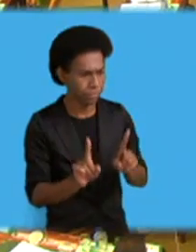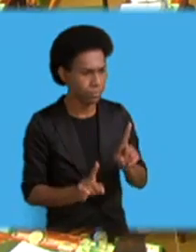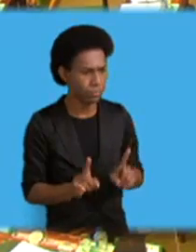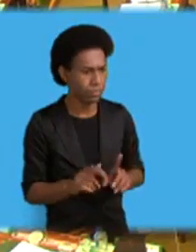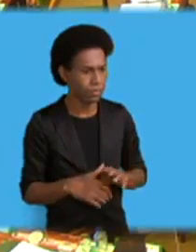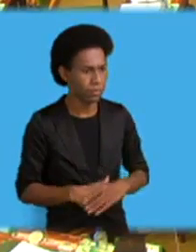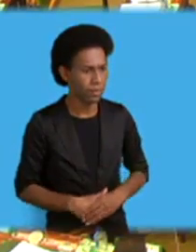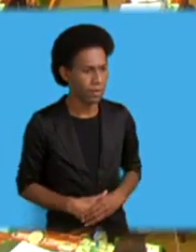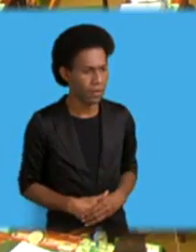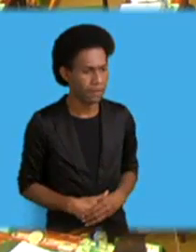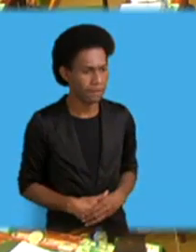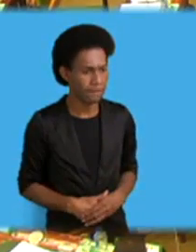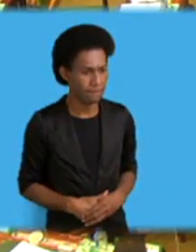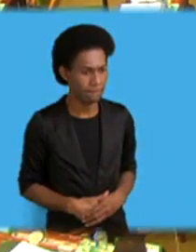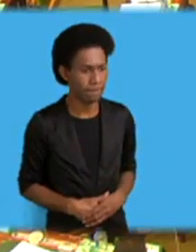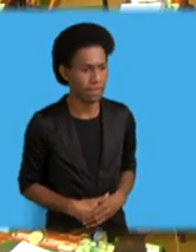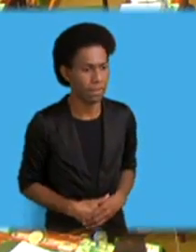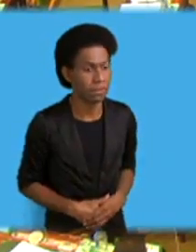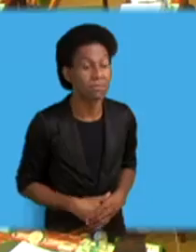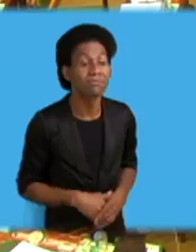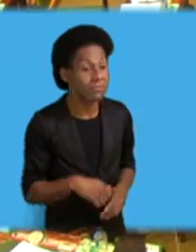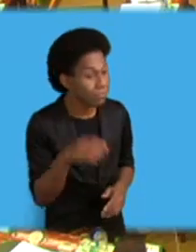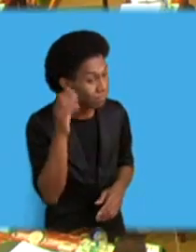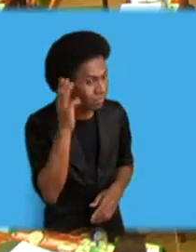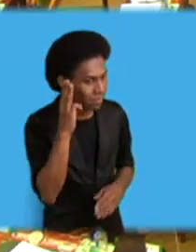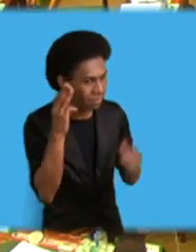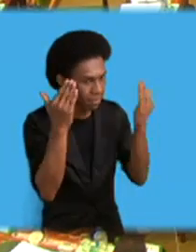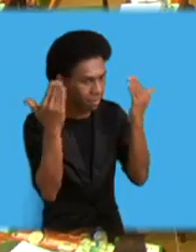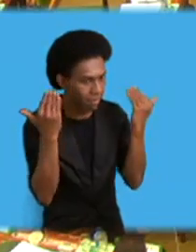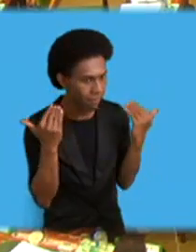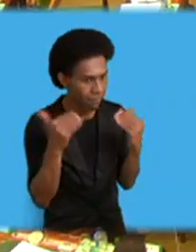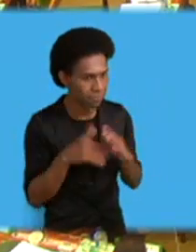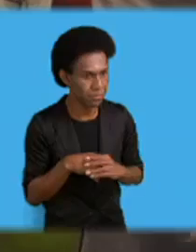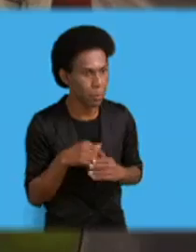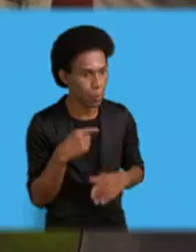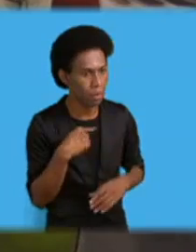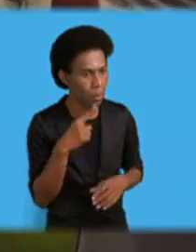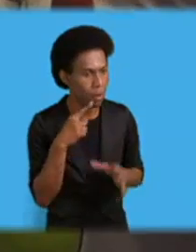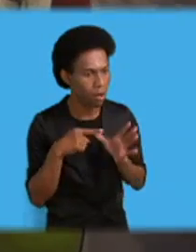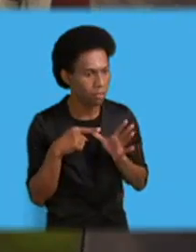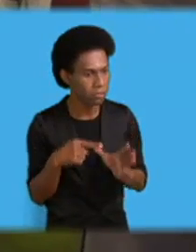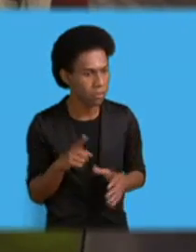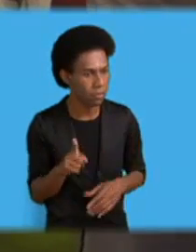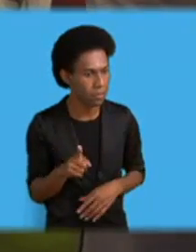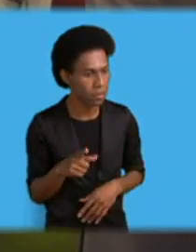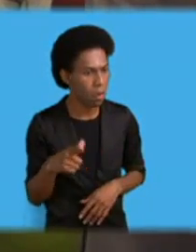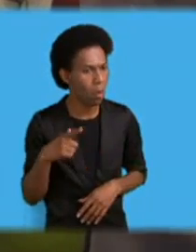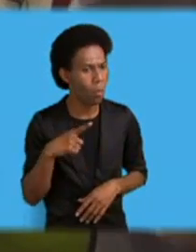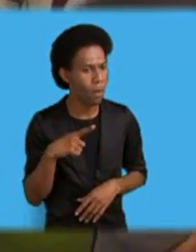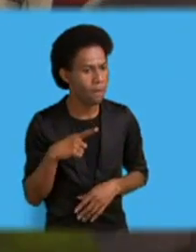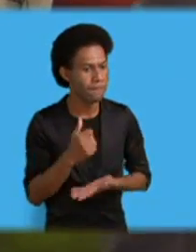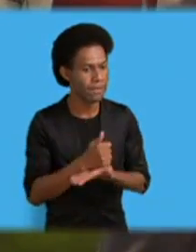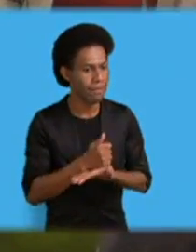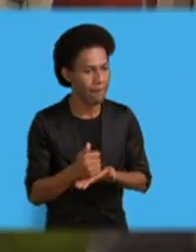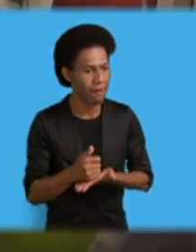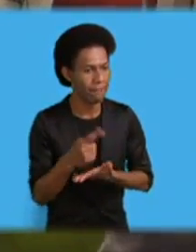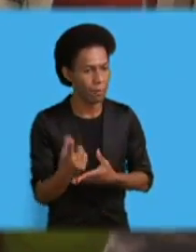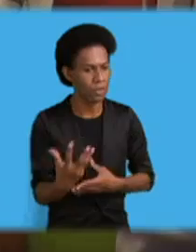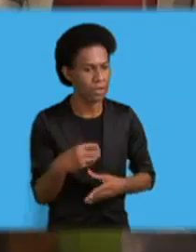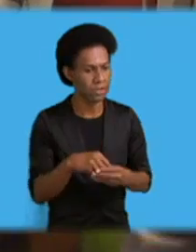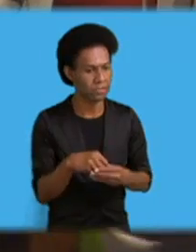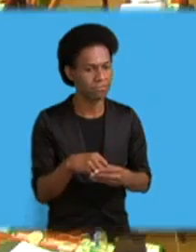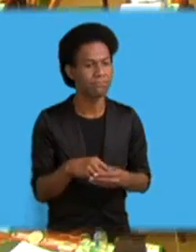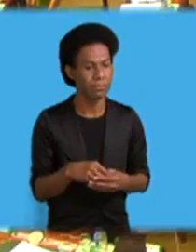Madam Speaker, I think it's statistical in nature. I'll respond to the House in another sitting. Thank you,